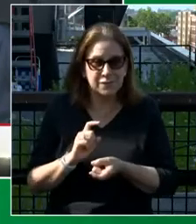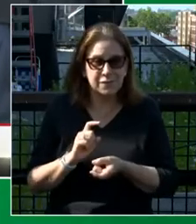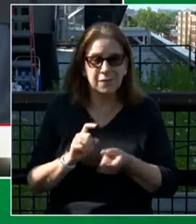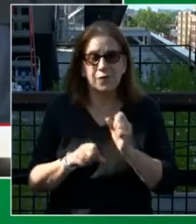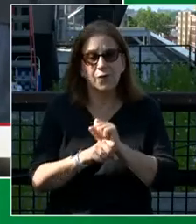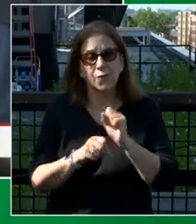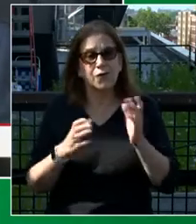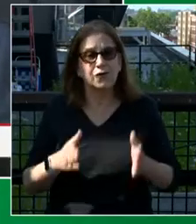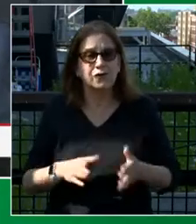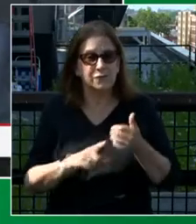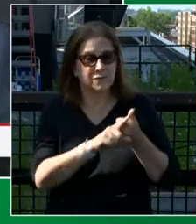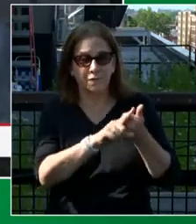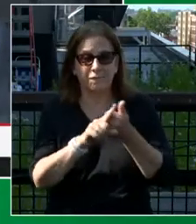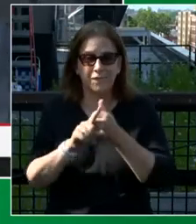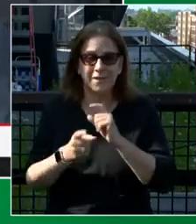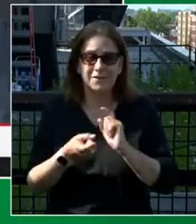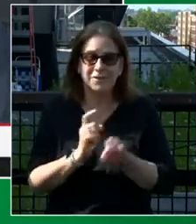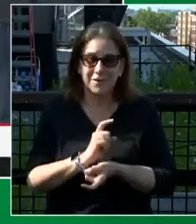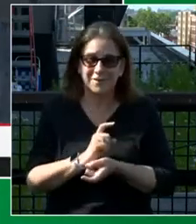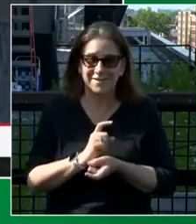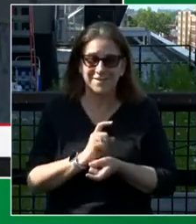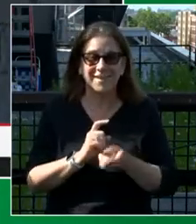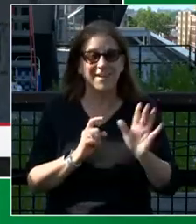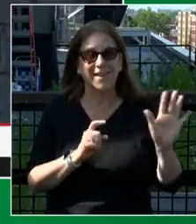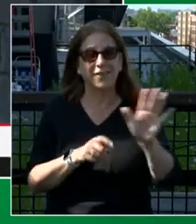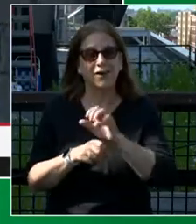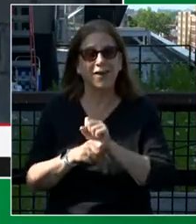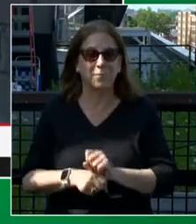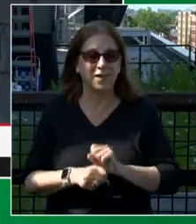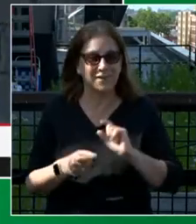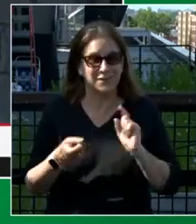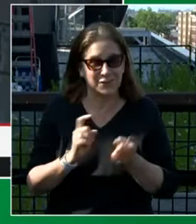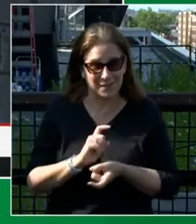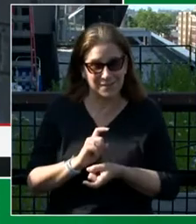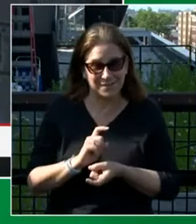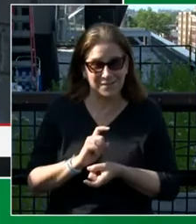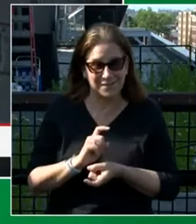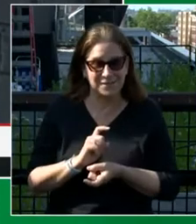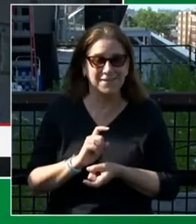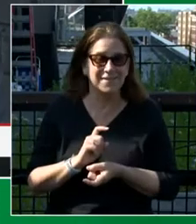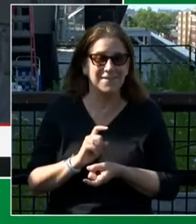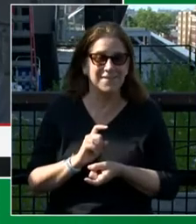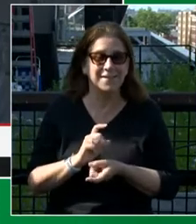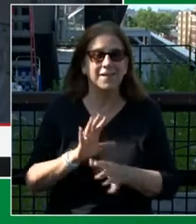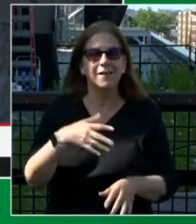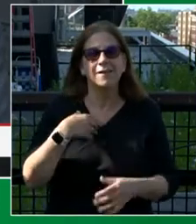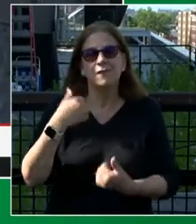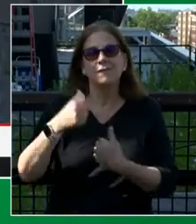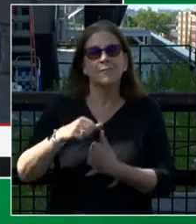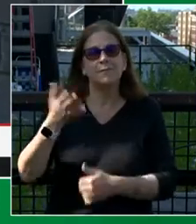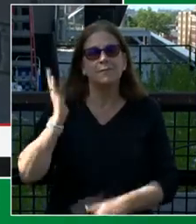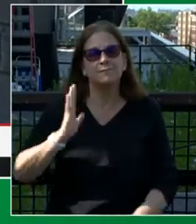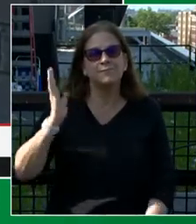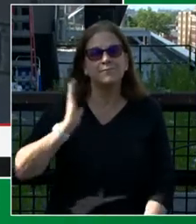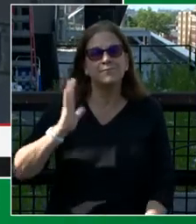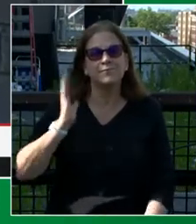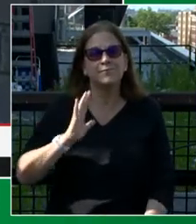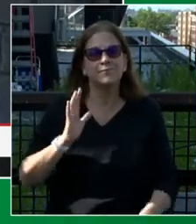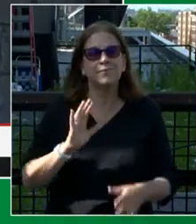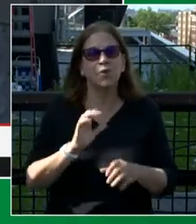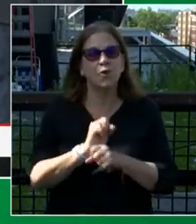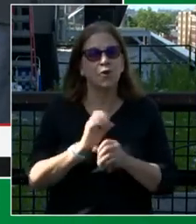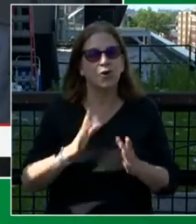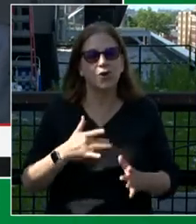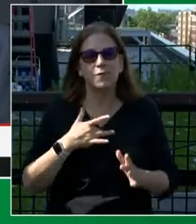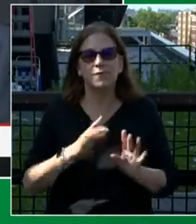engagement, etc., we are working through, we used to work side by side. We used to have technology